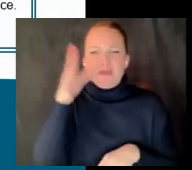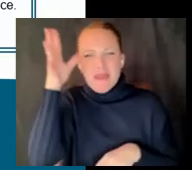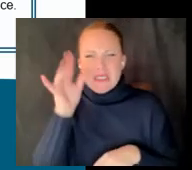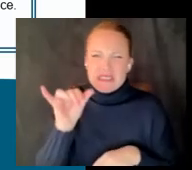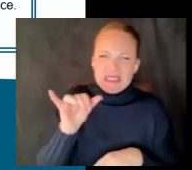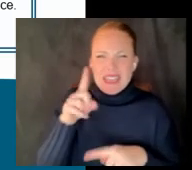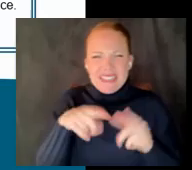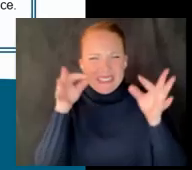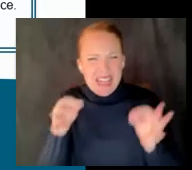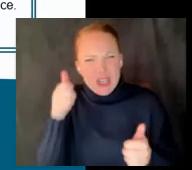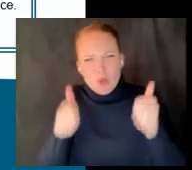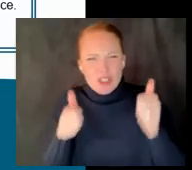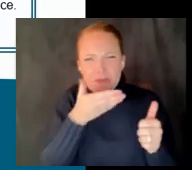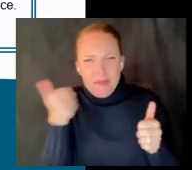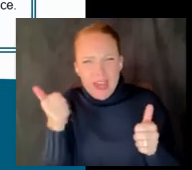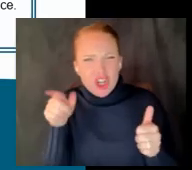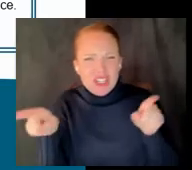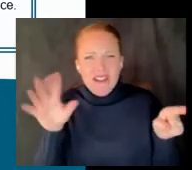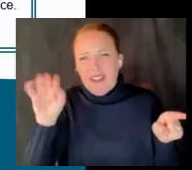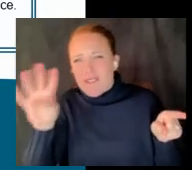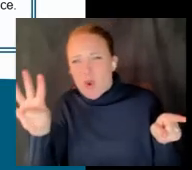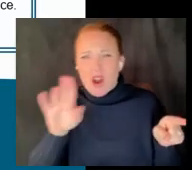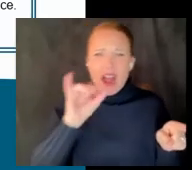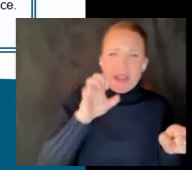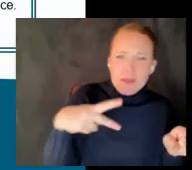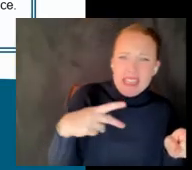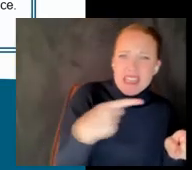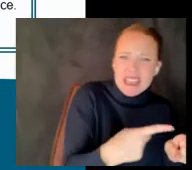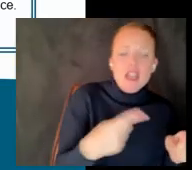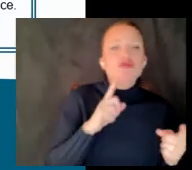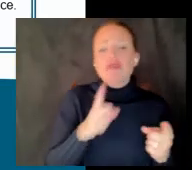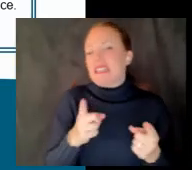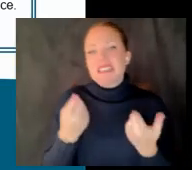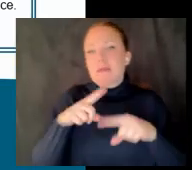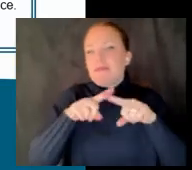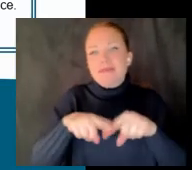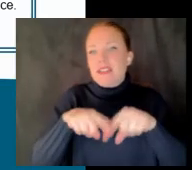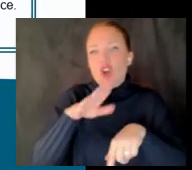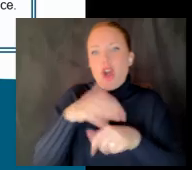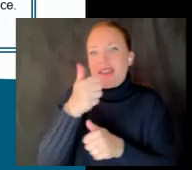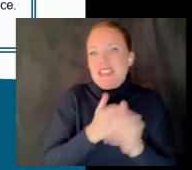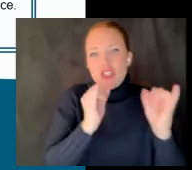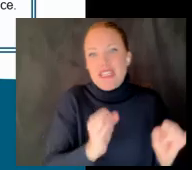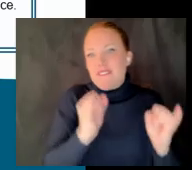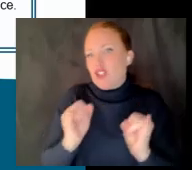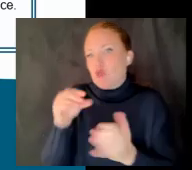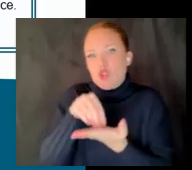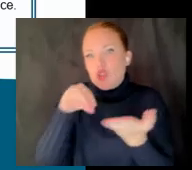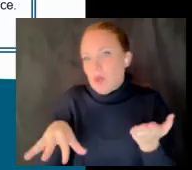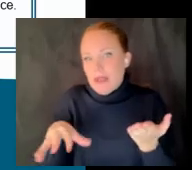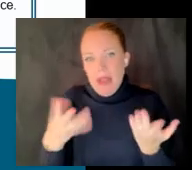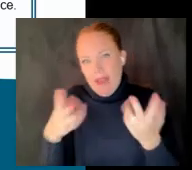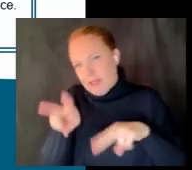decision between an IEP and a 504 plan must always be an individualized decision based on a student's unique needs, along